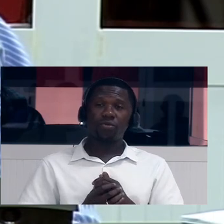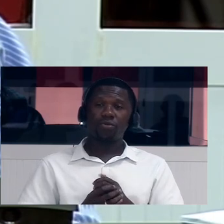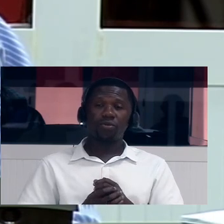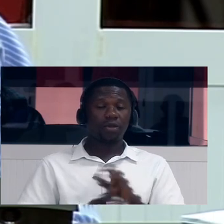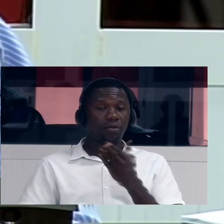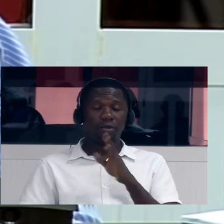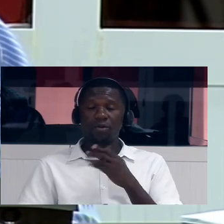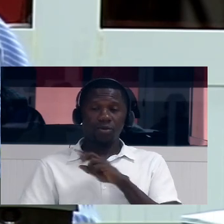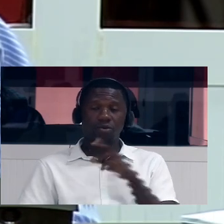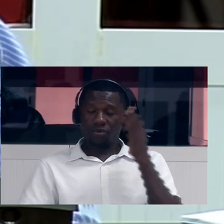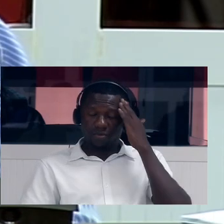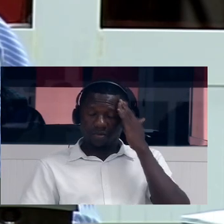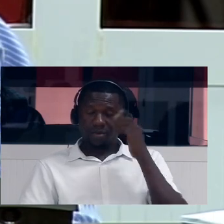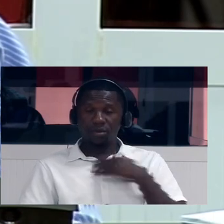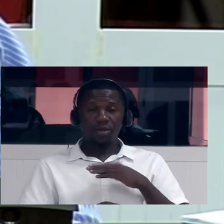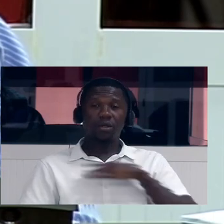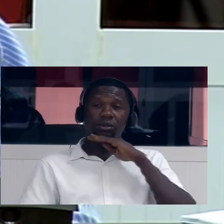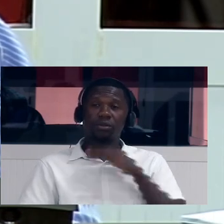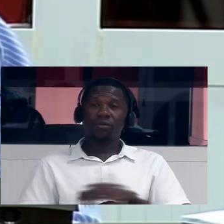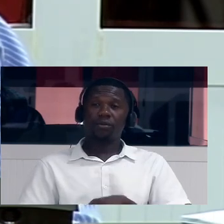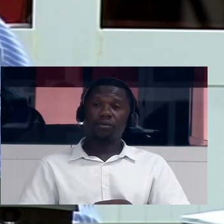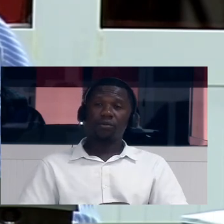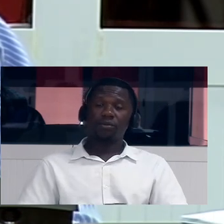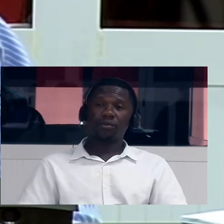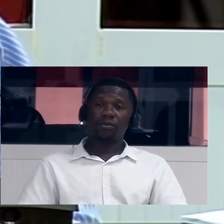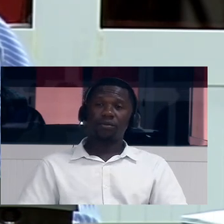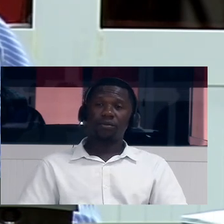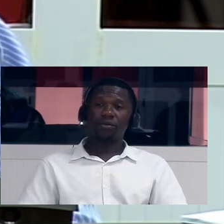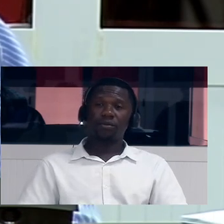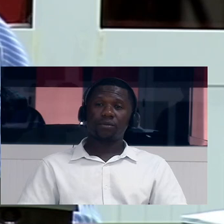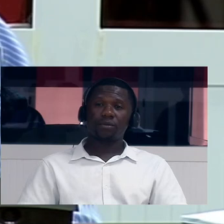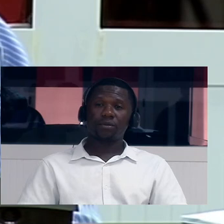Maybe you don't know me enough. No,